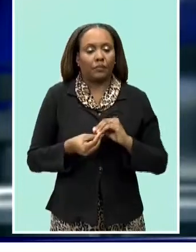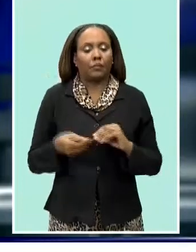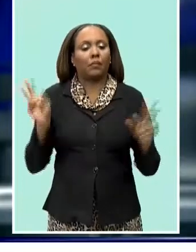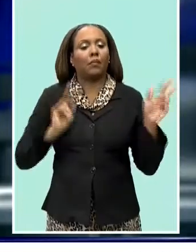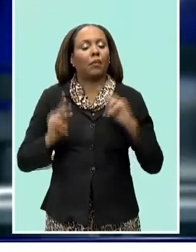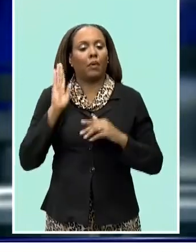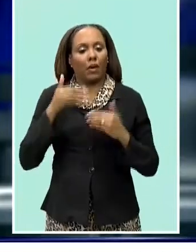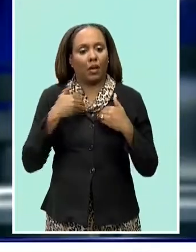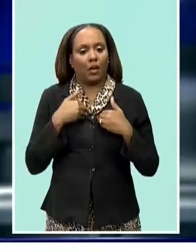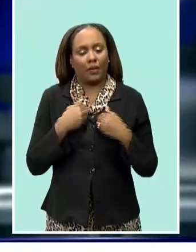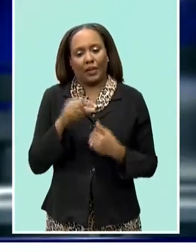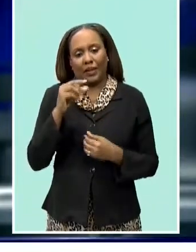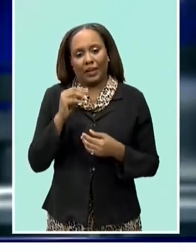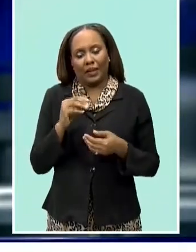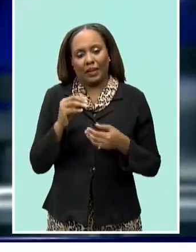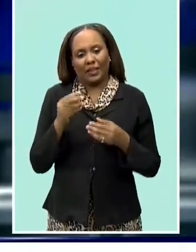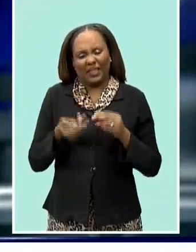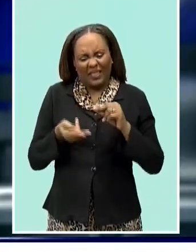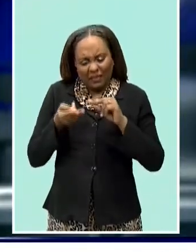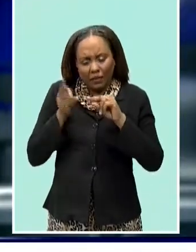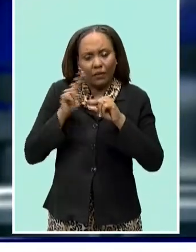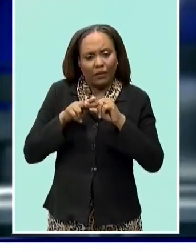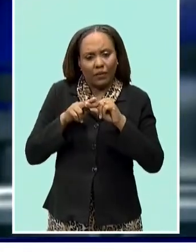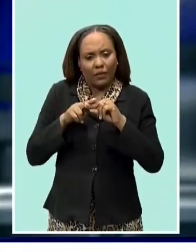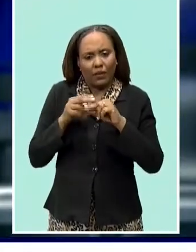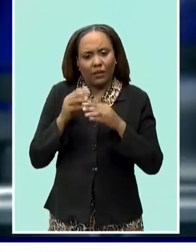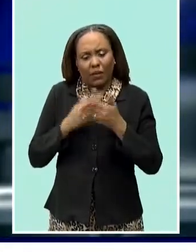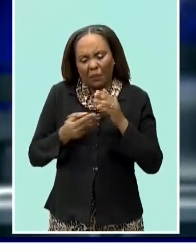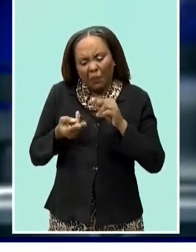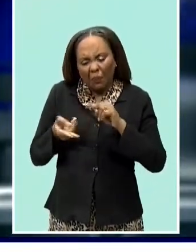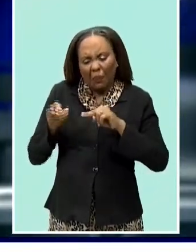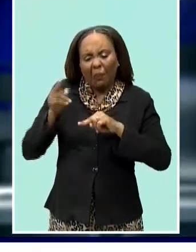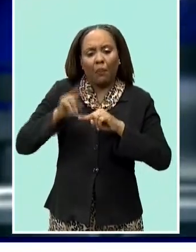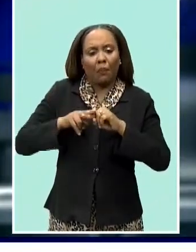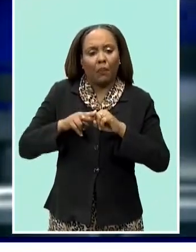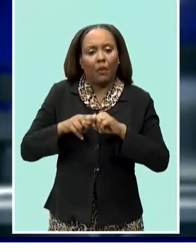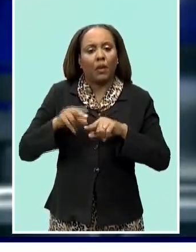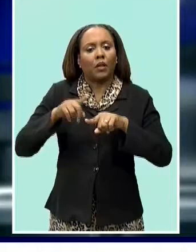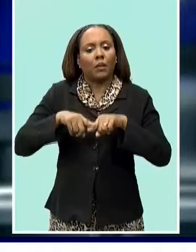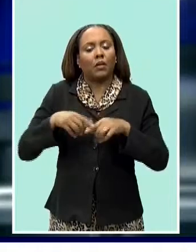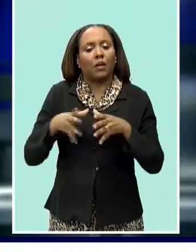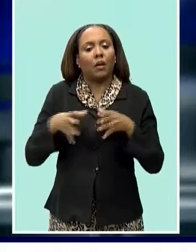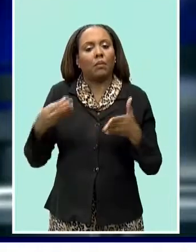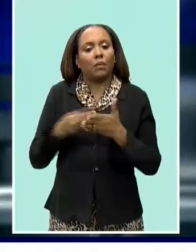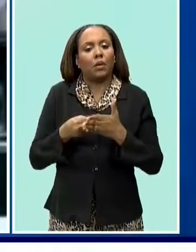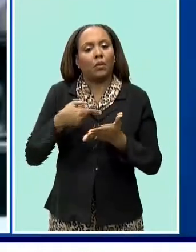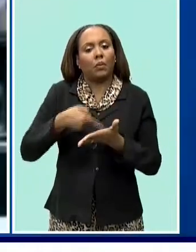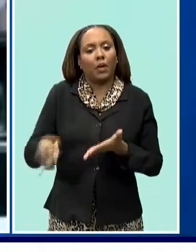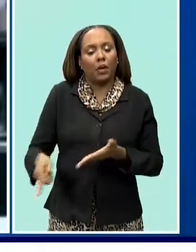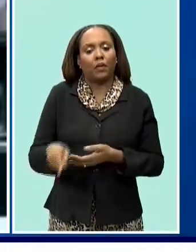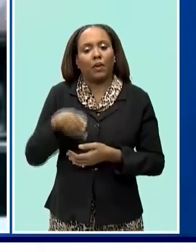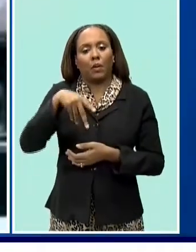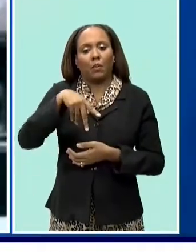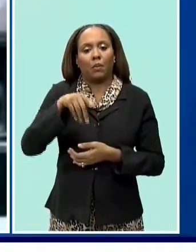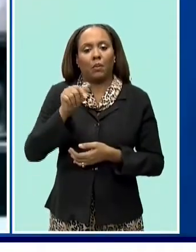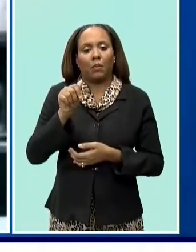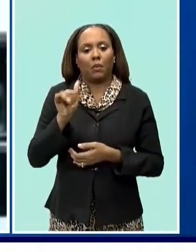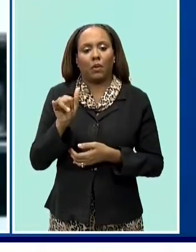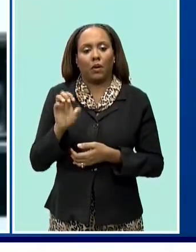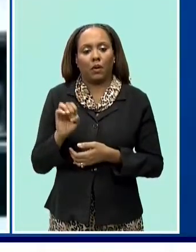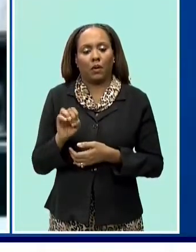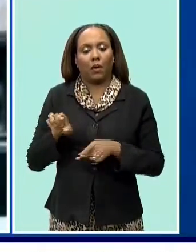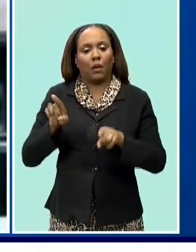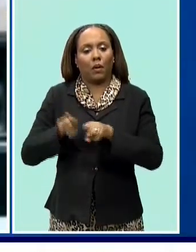see an increase. But just how much that increase will be is heavily dependent on how much PAYE you currently pay, and also based on your